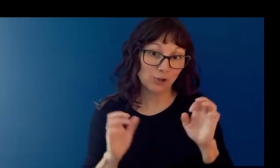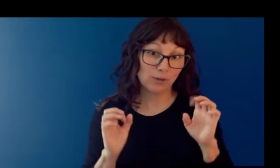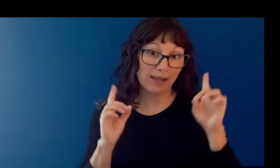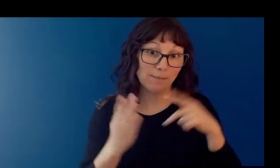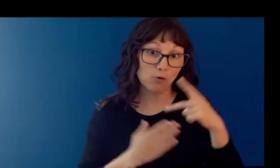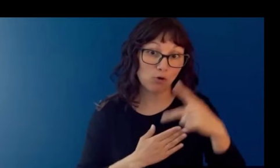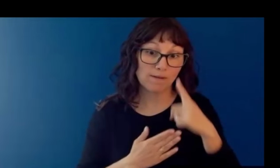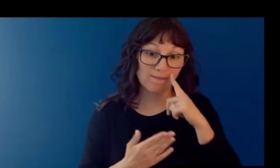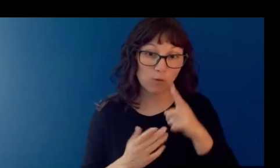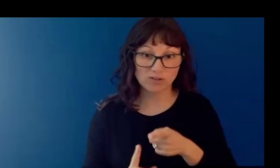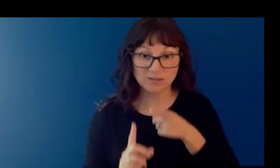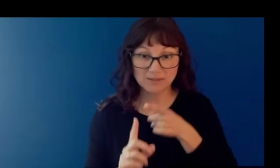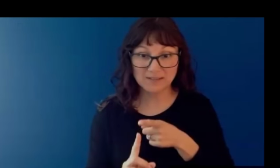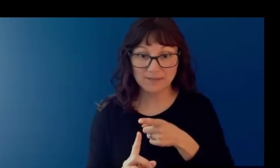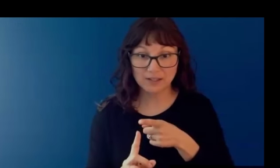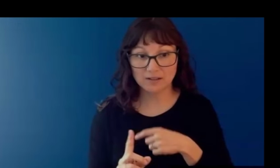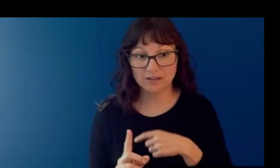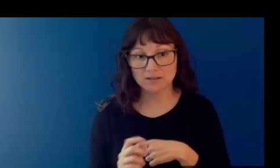for a specific